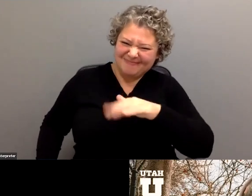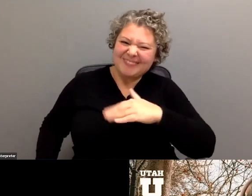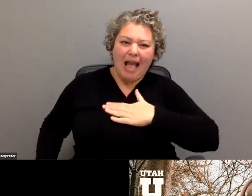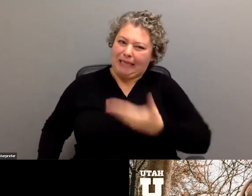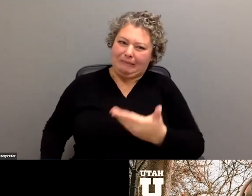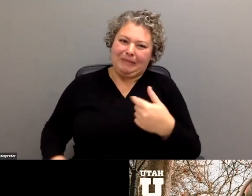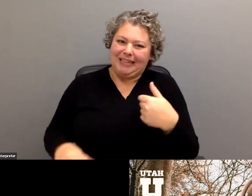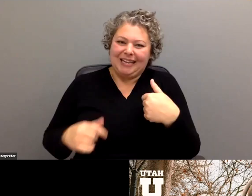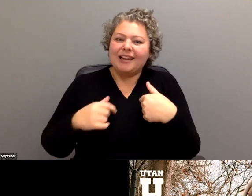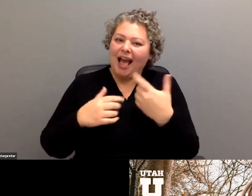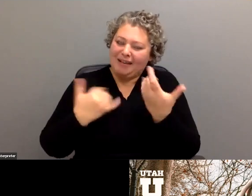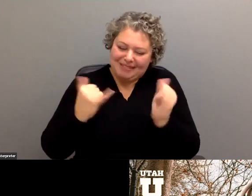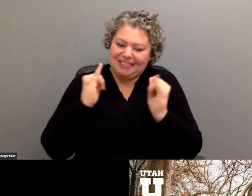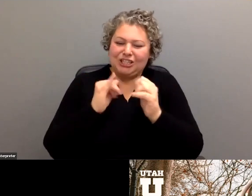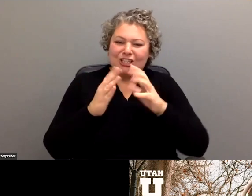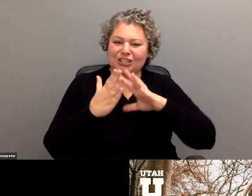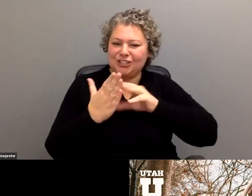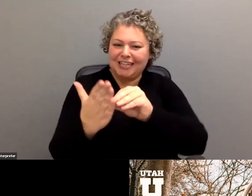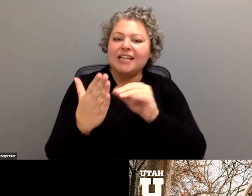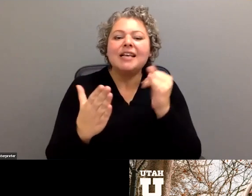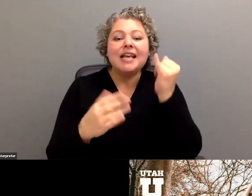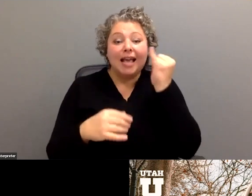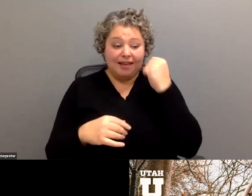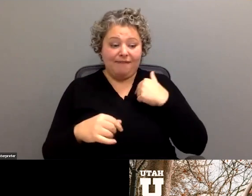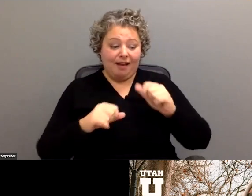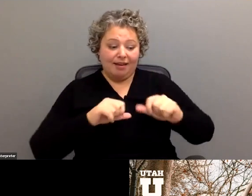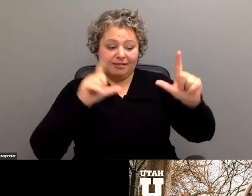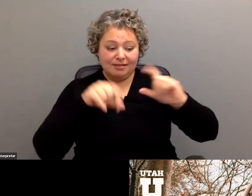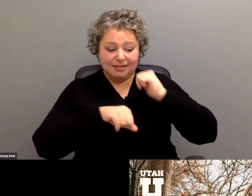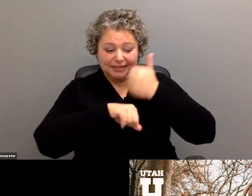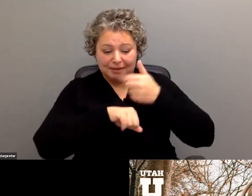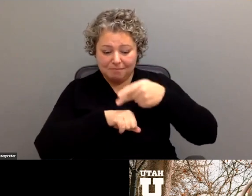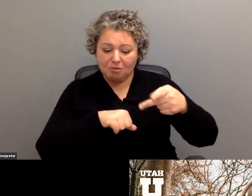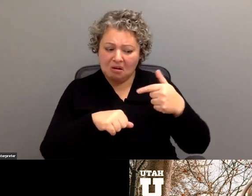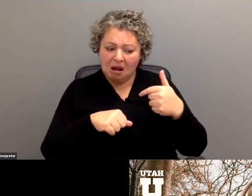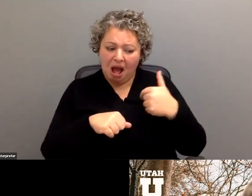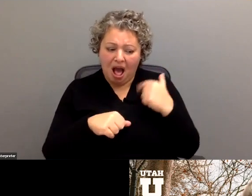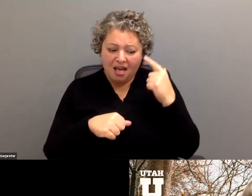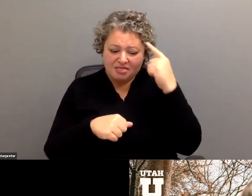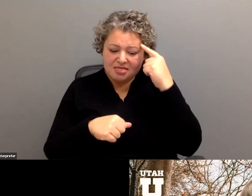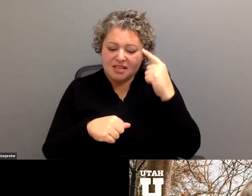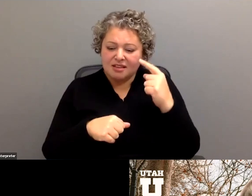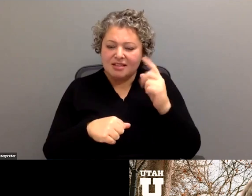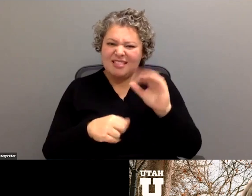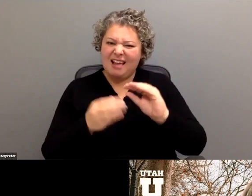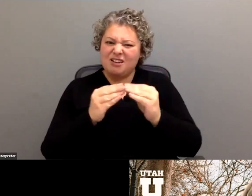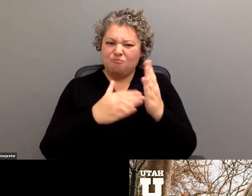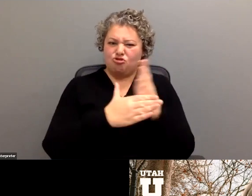that if I were designing PowerPoint, I believe probably sticking with the number range I